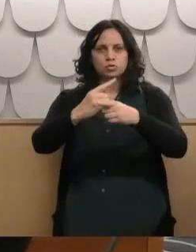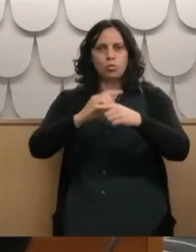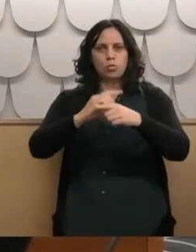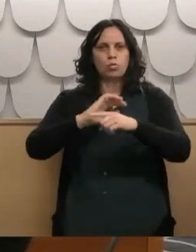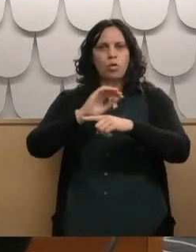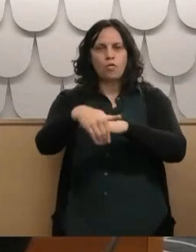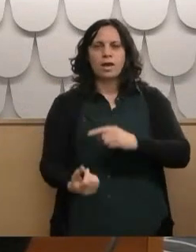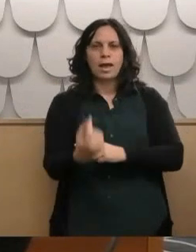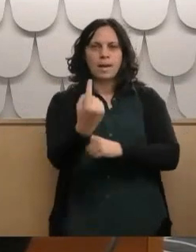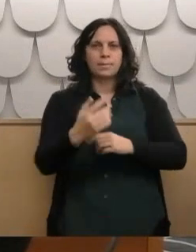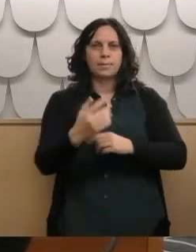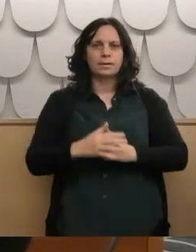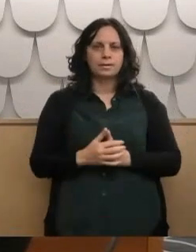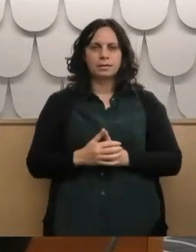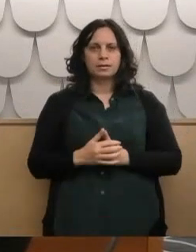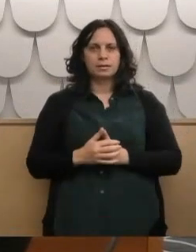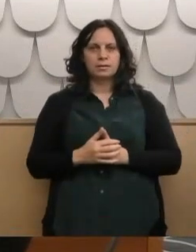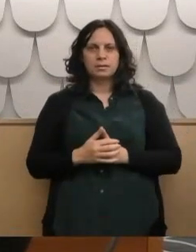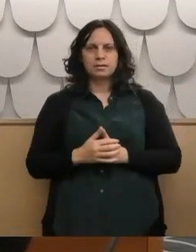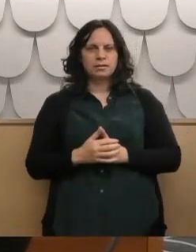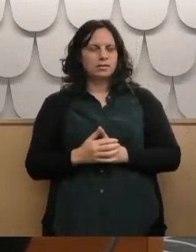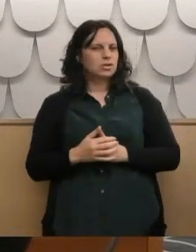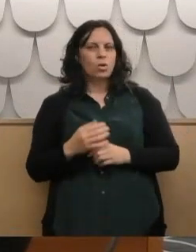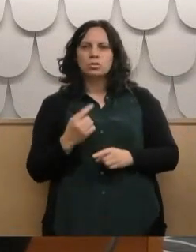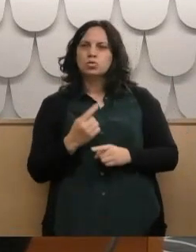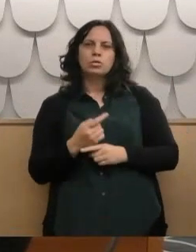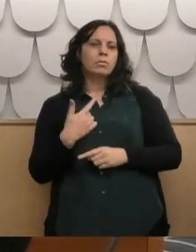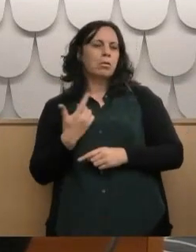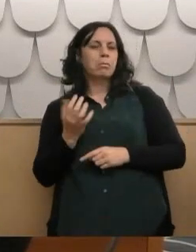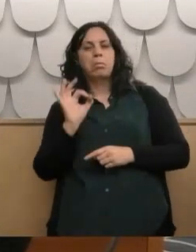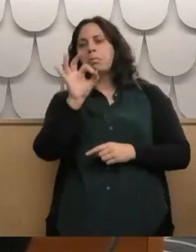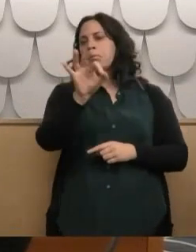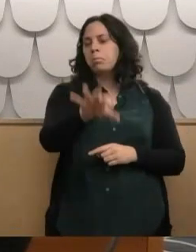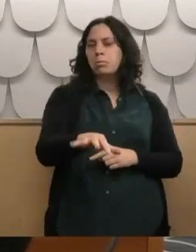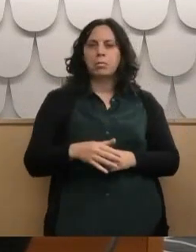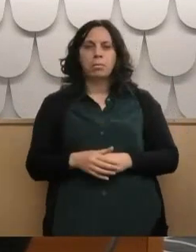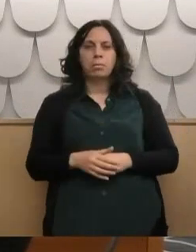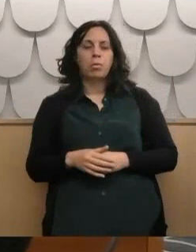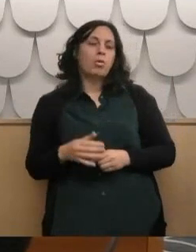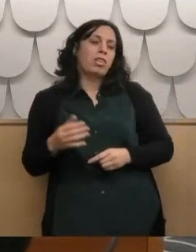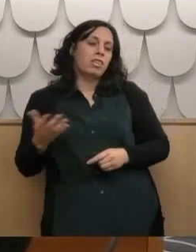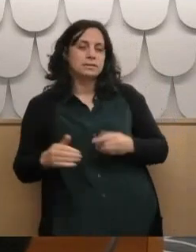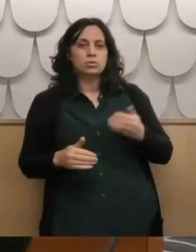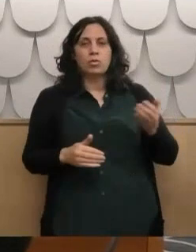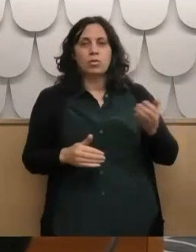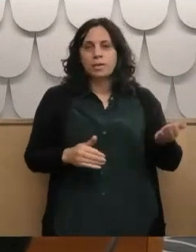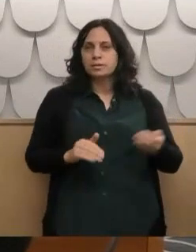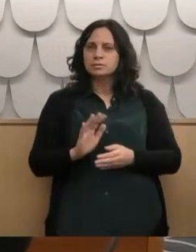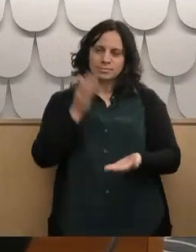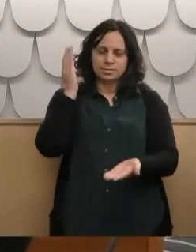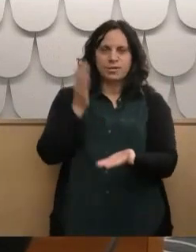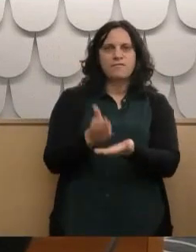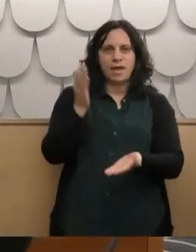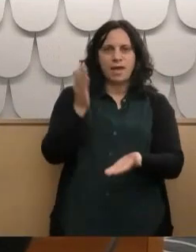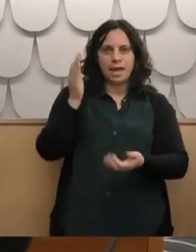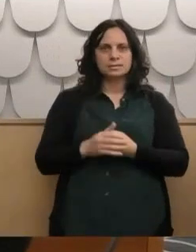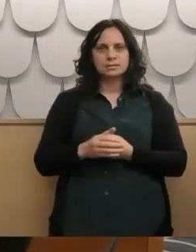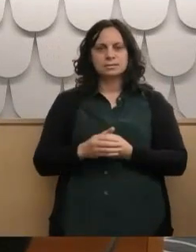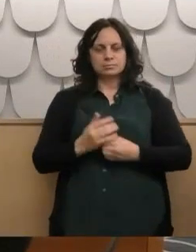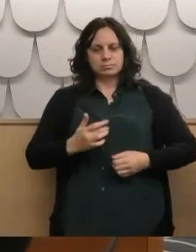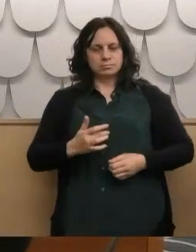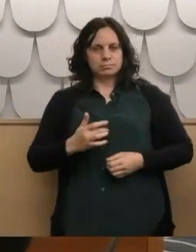happened. Not euphemisms, not suggestions and innuendo, but facts, that we feel comfortable to